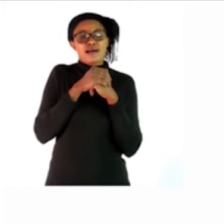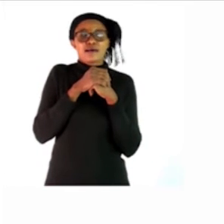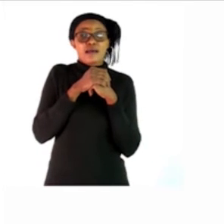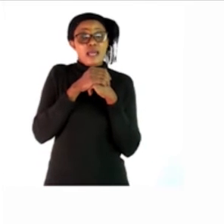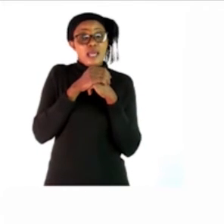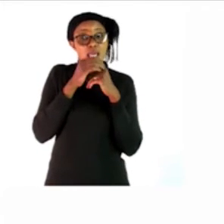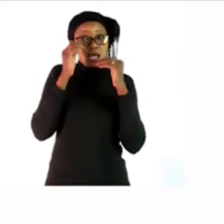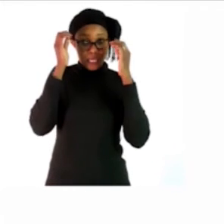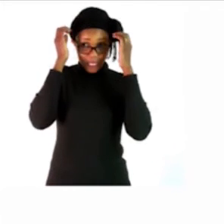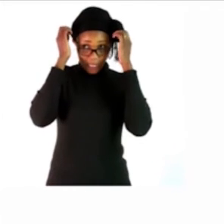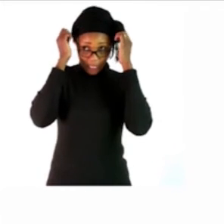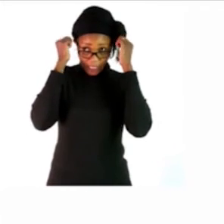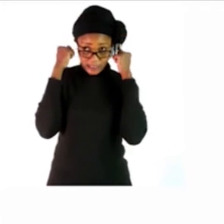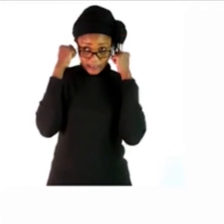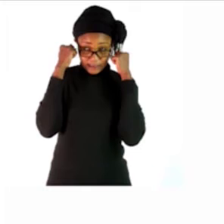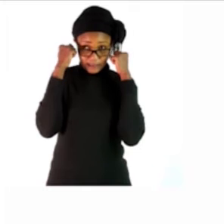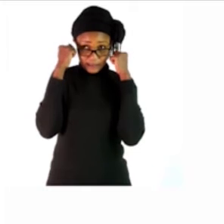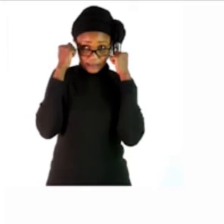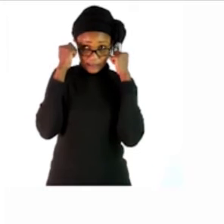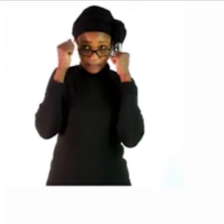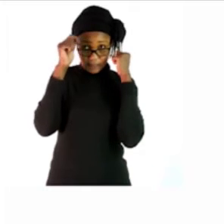Hat. Does it start with H?